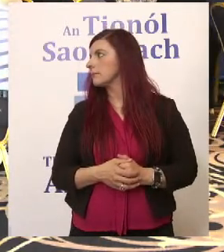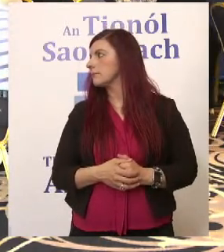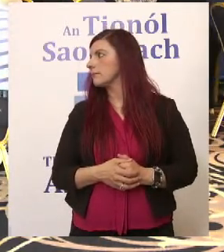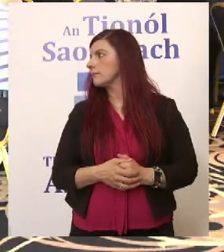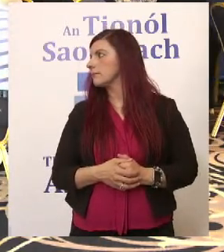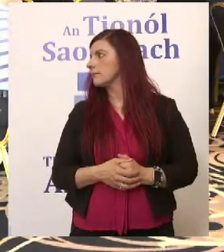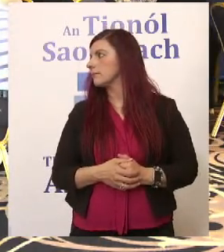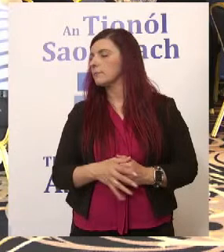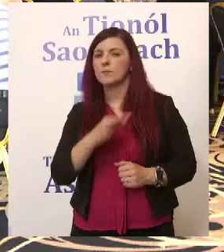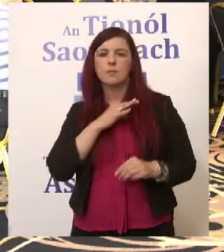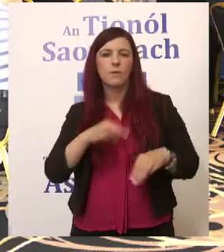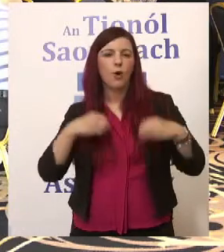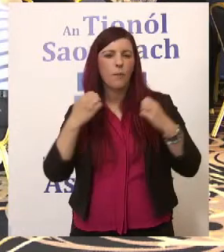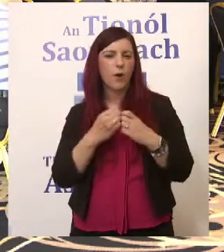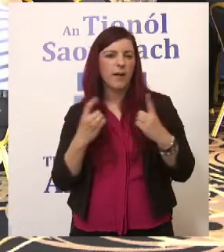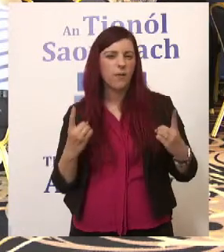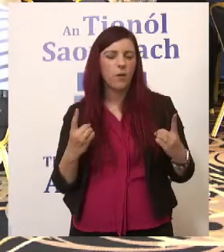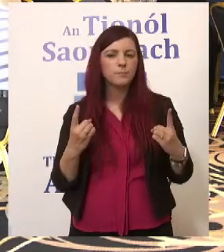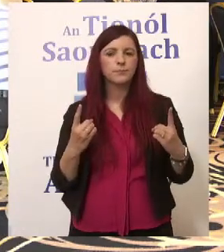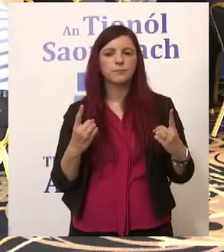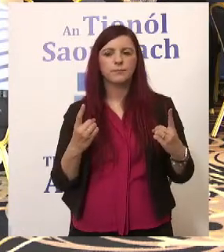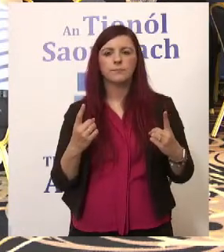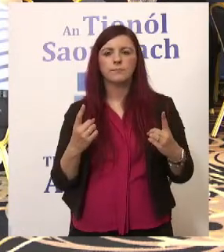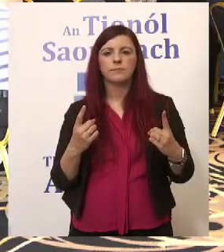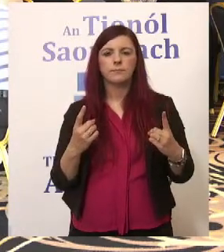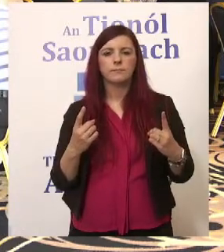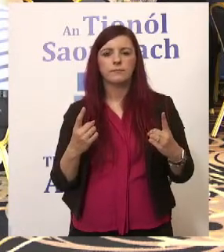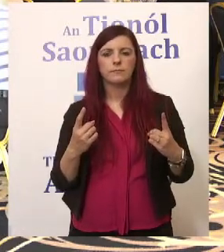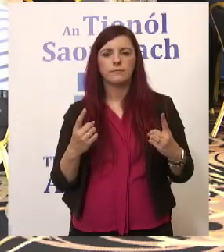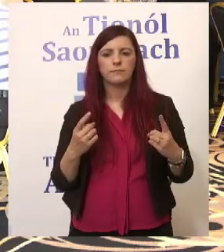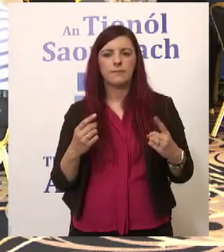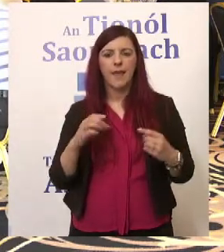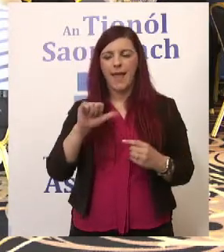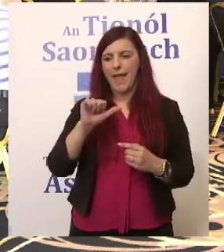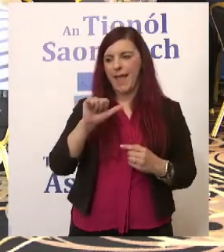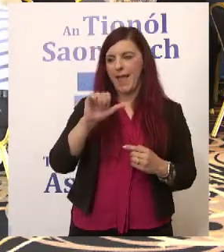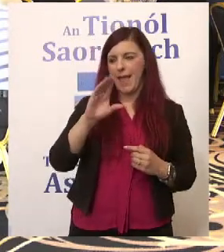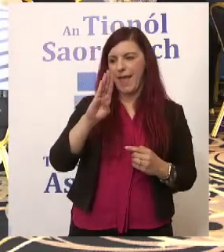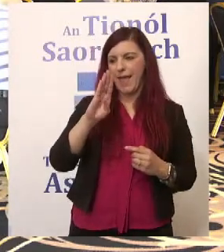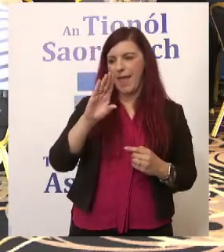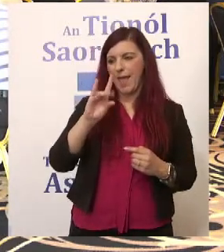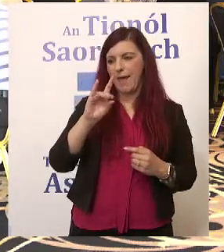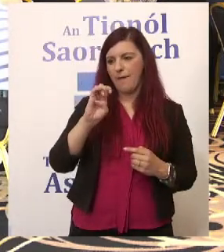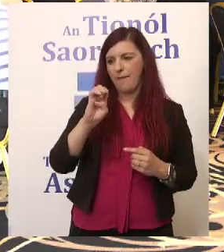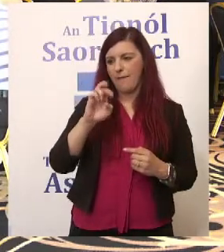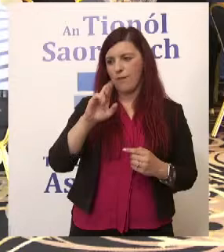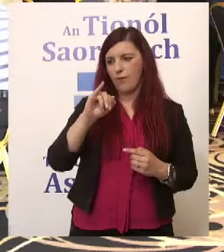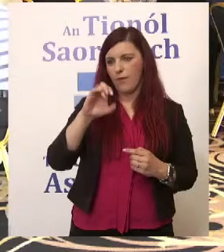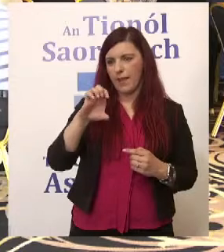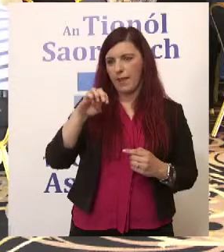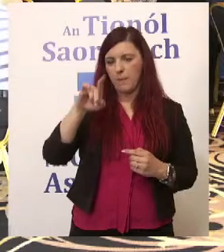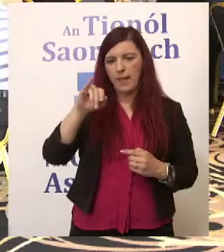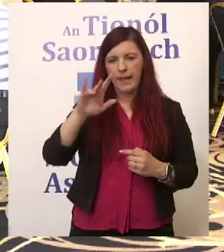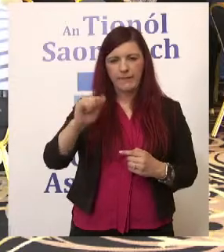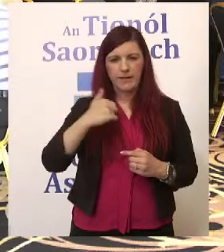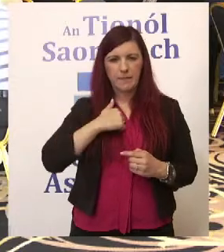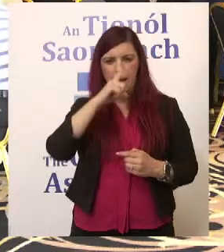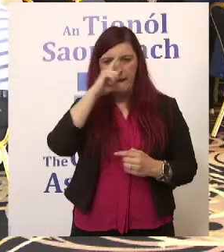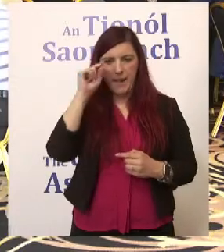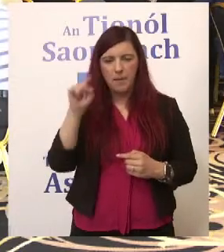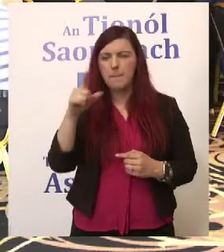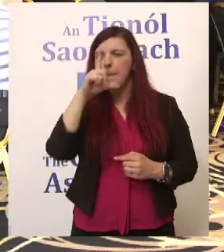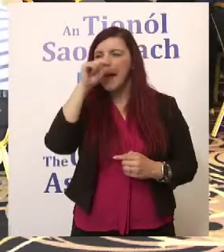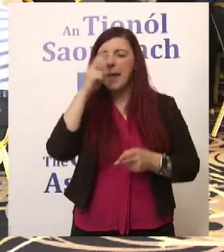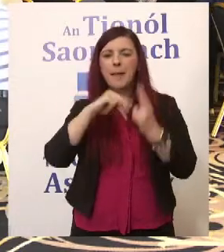Okay, hi, good morning everyone. Avrik is my name. Avrik McGibney. My name